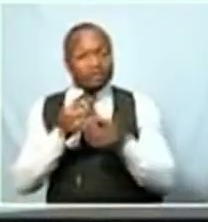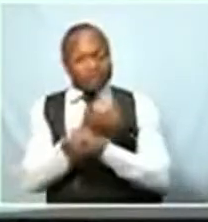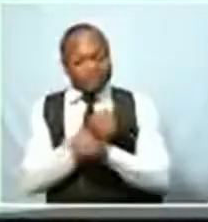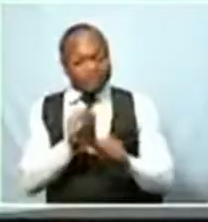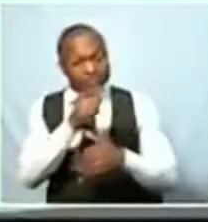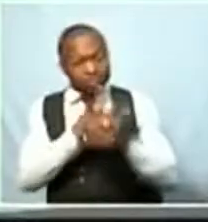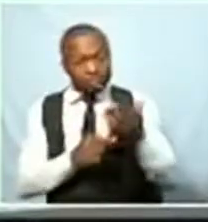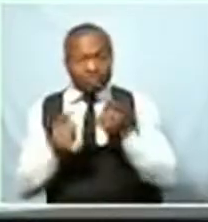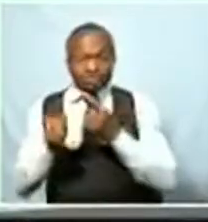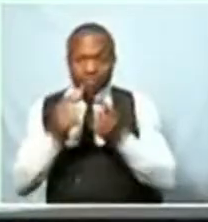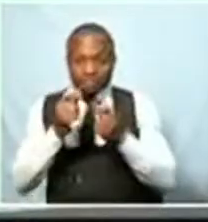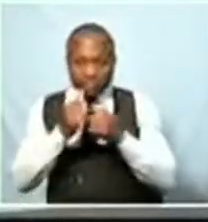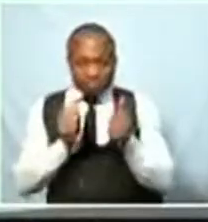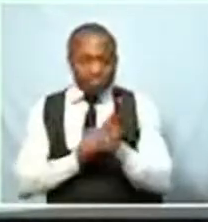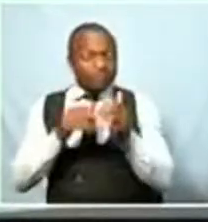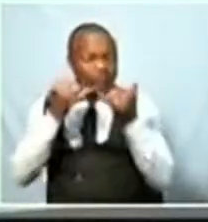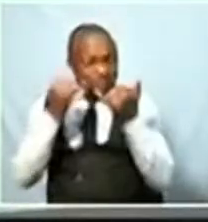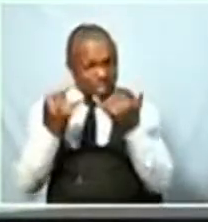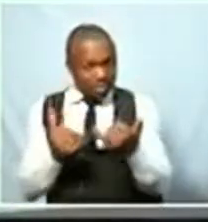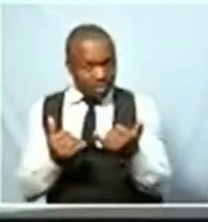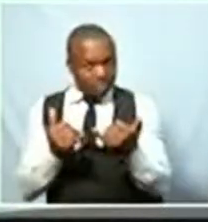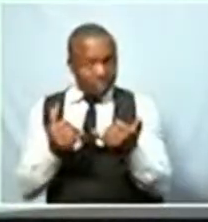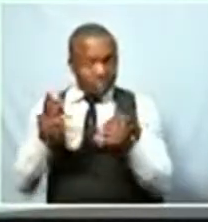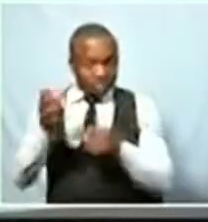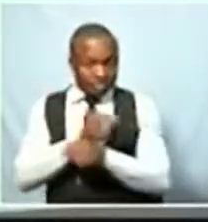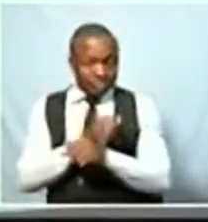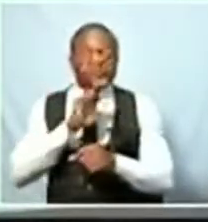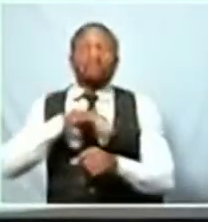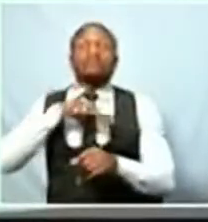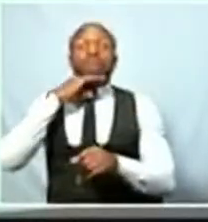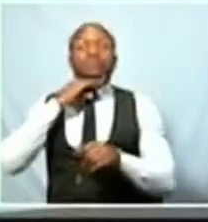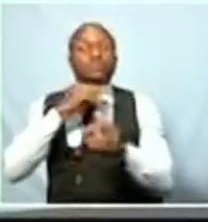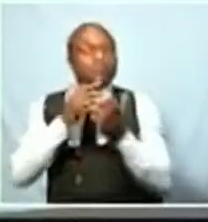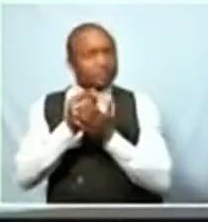we are talking about now. Do we get enough resources?